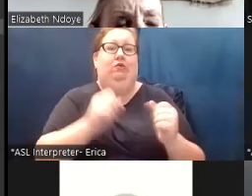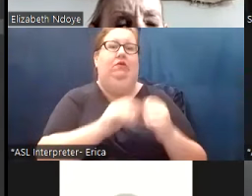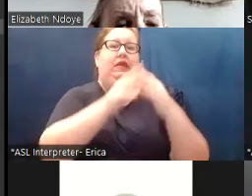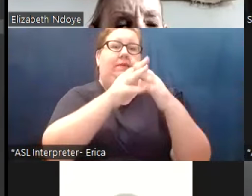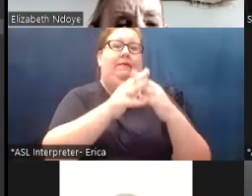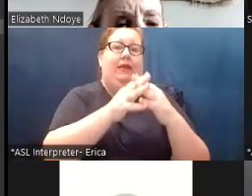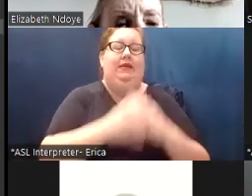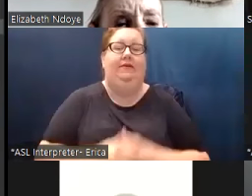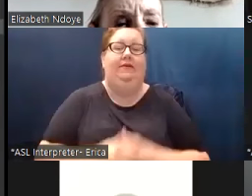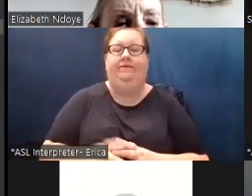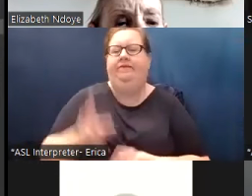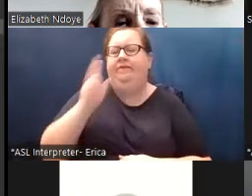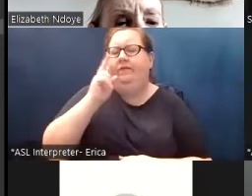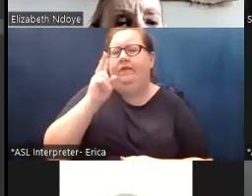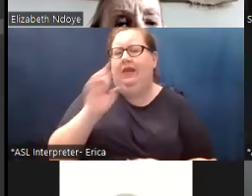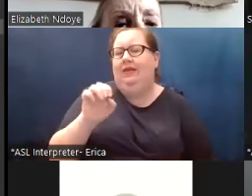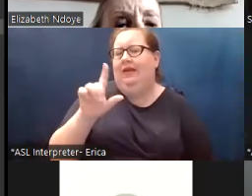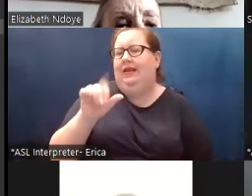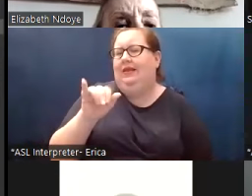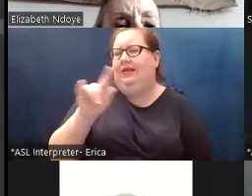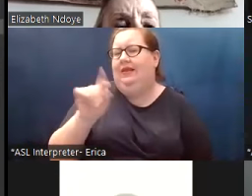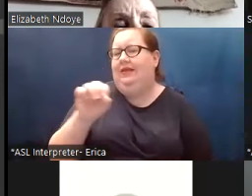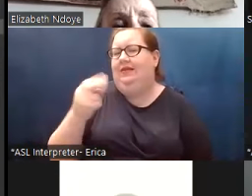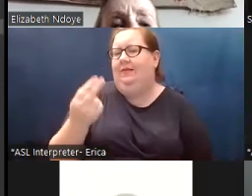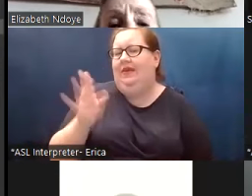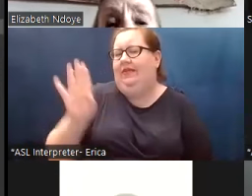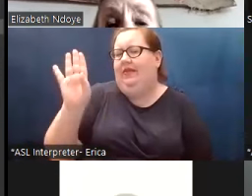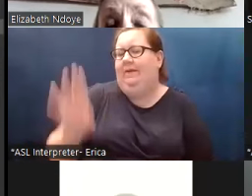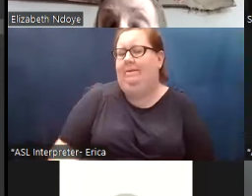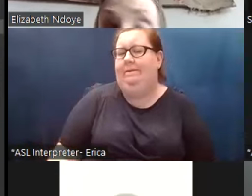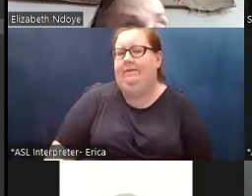I see a hand from Elizabeth.